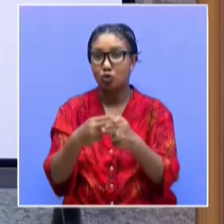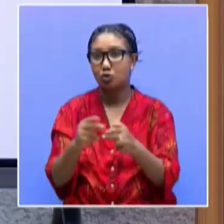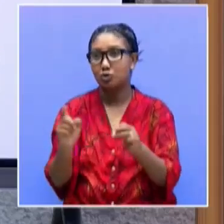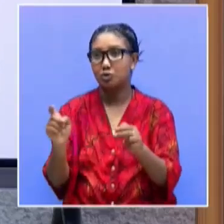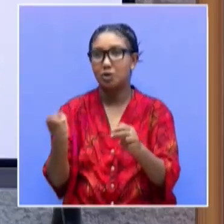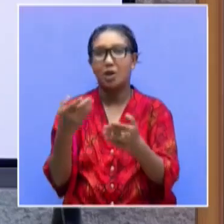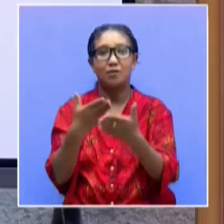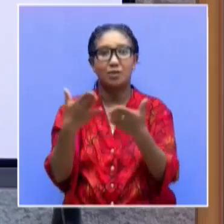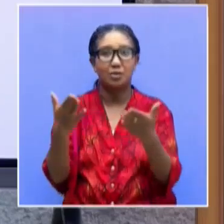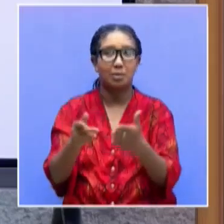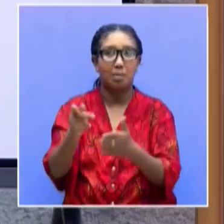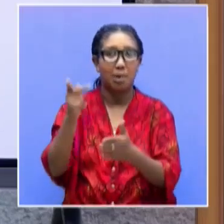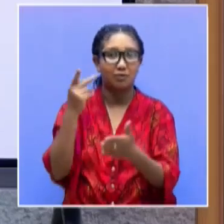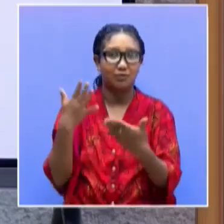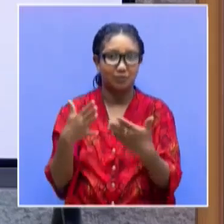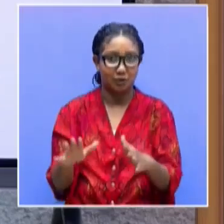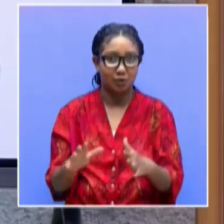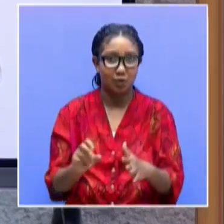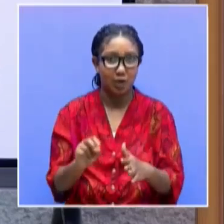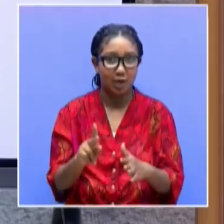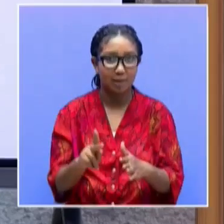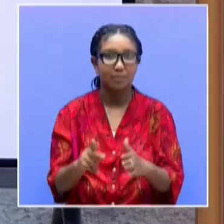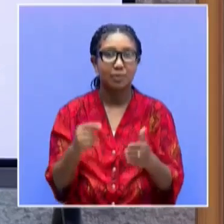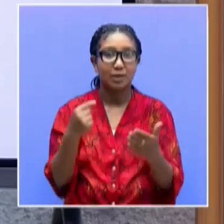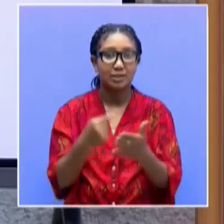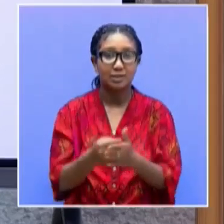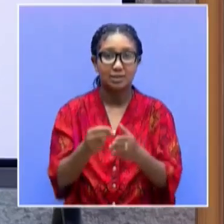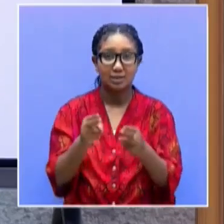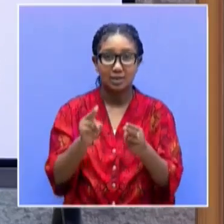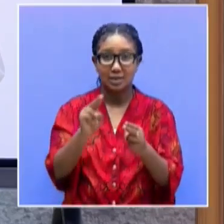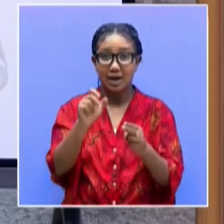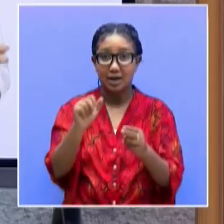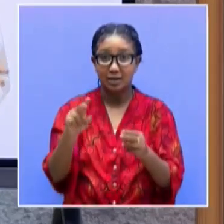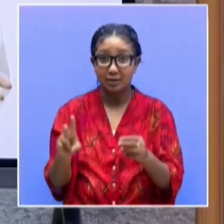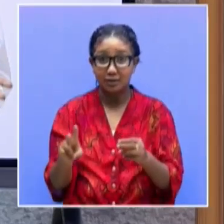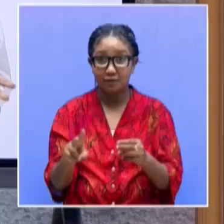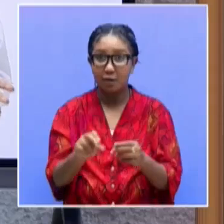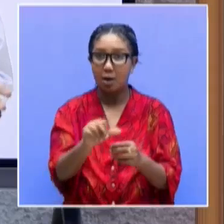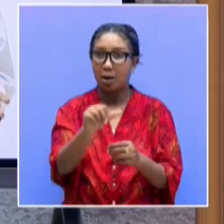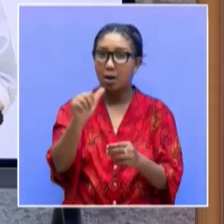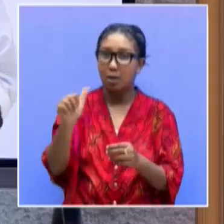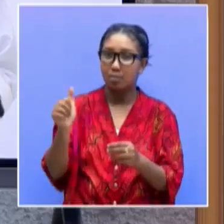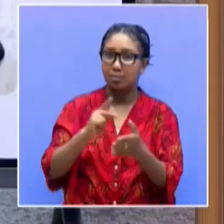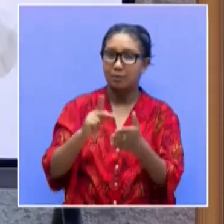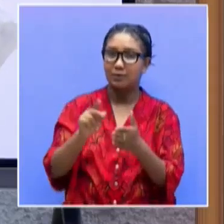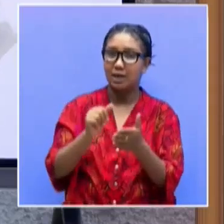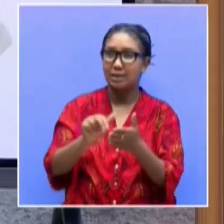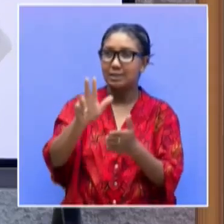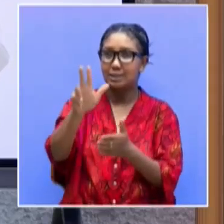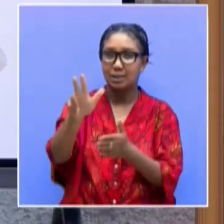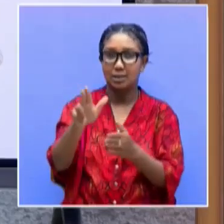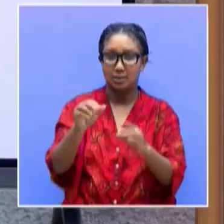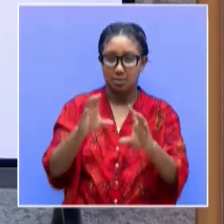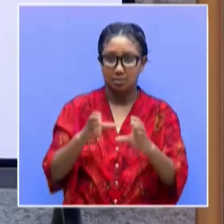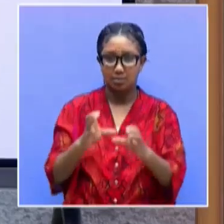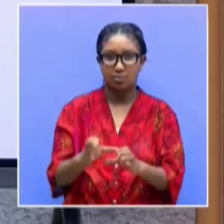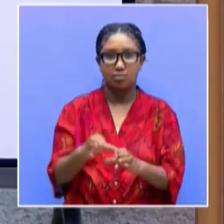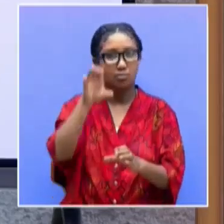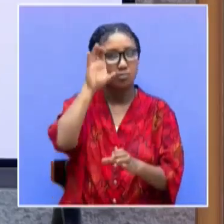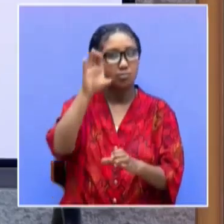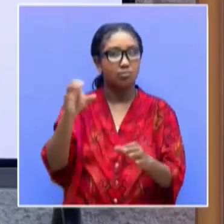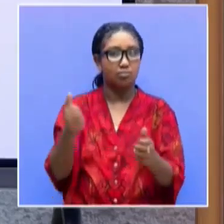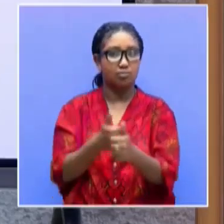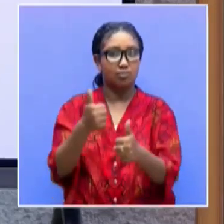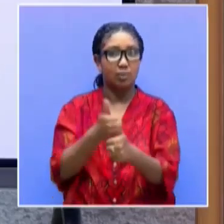that happened in the past. Okay? In this narrative paragraph, just like the other paragraphs, there are 3 components that we don't need to